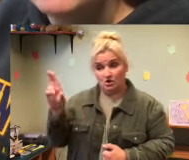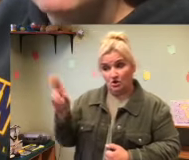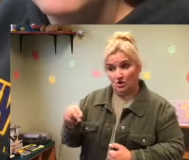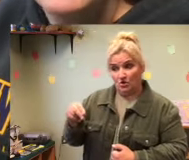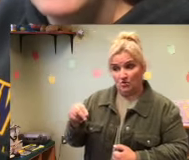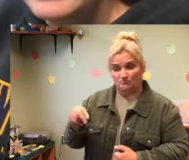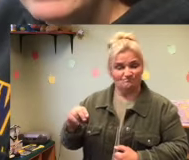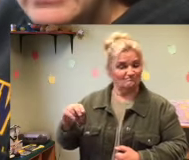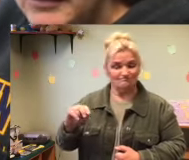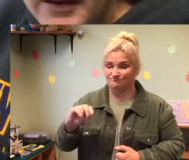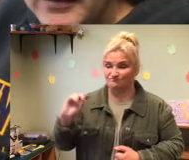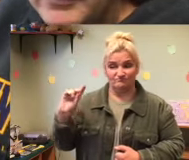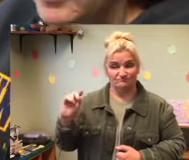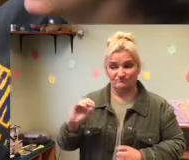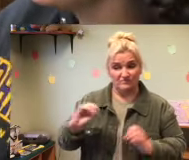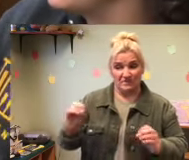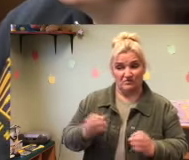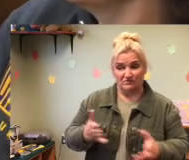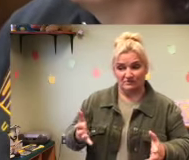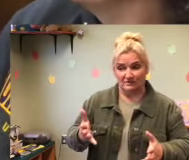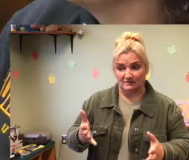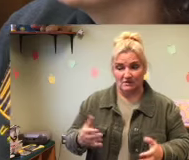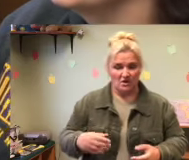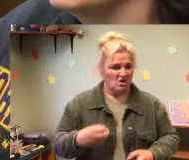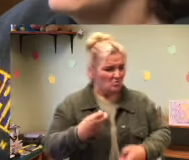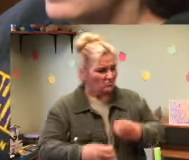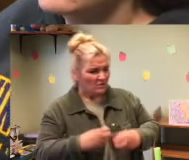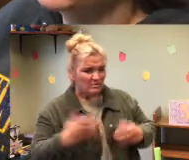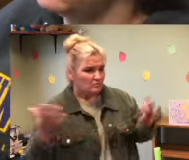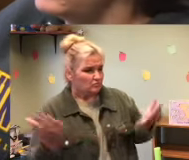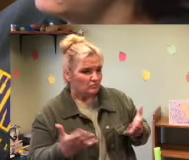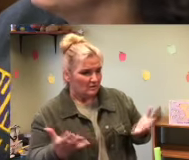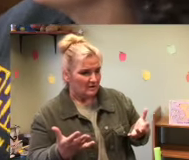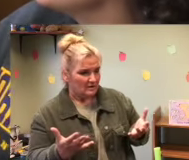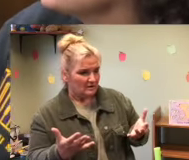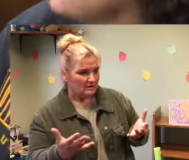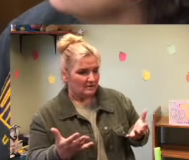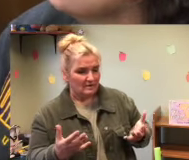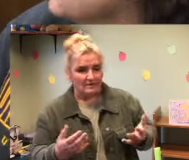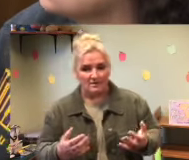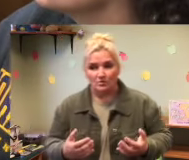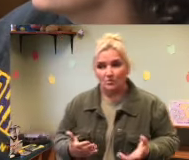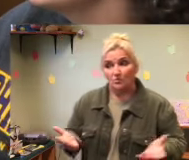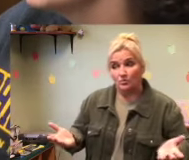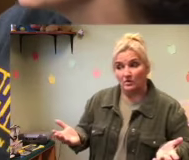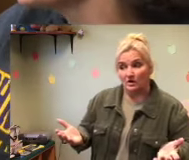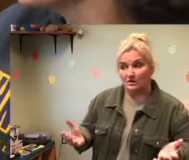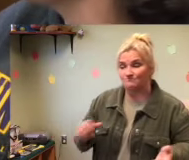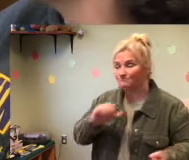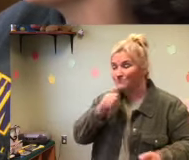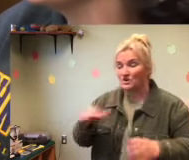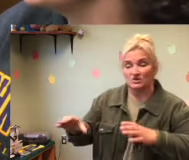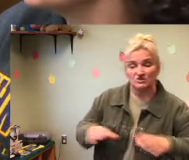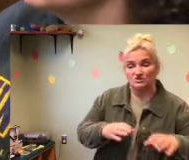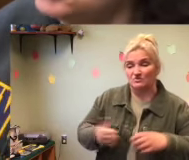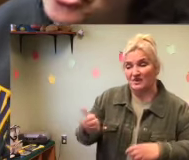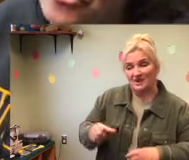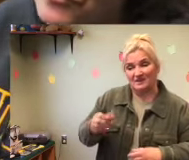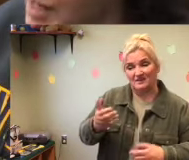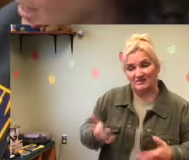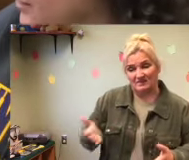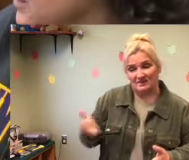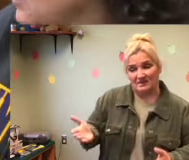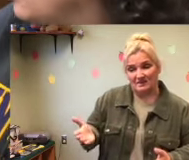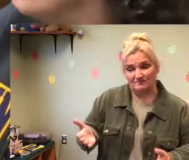doesn't do anything, I said. Actually, she said, rhinoceroses only do